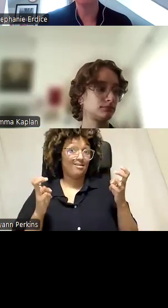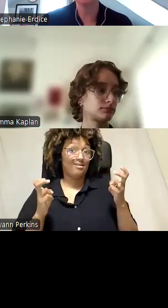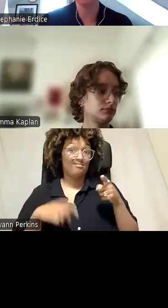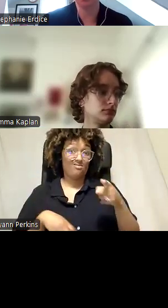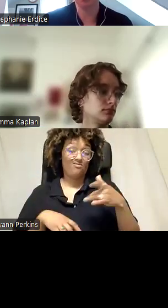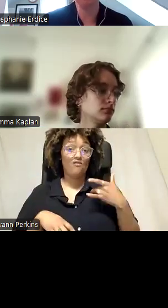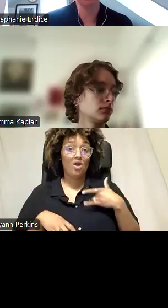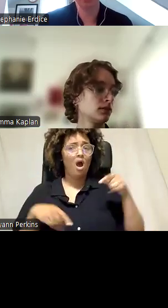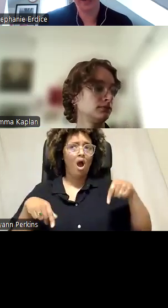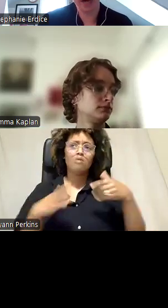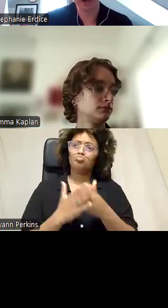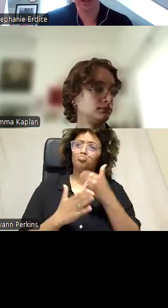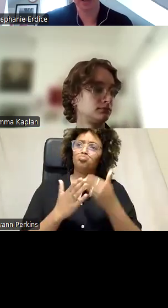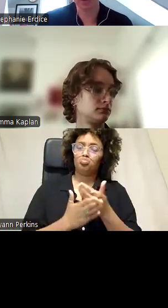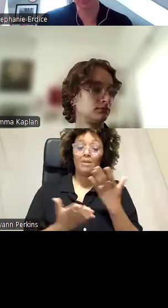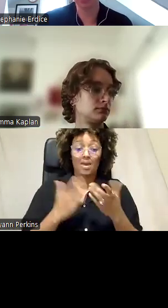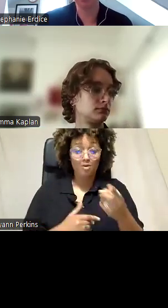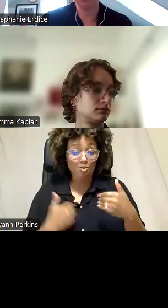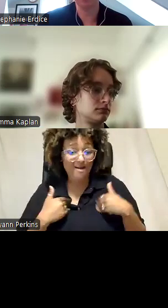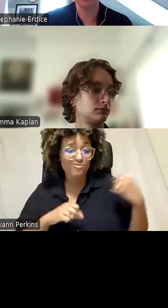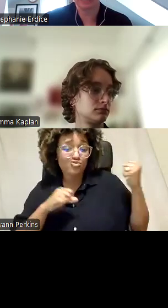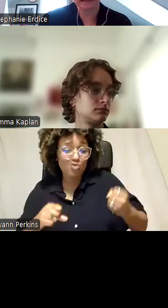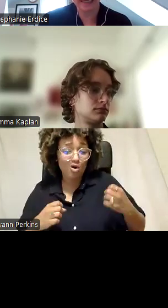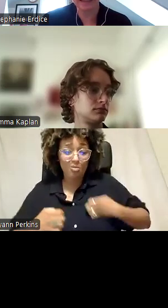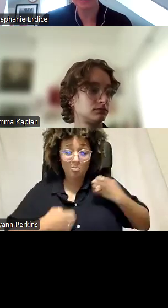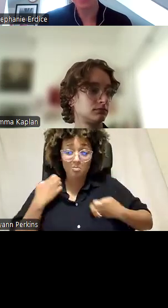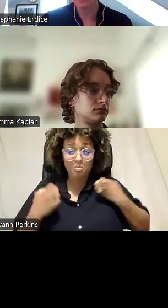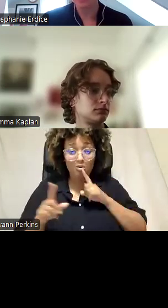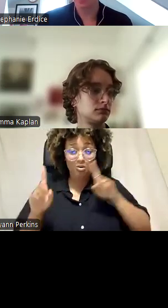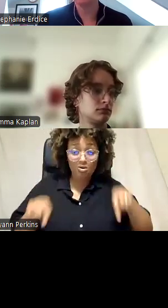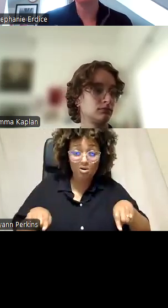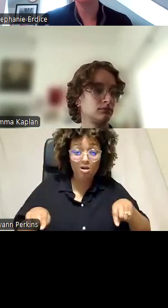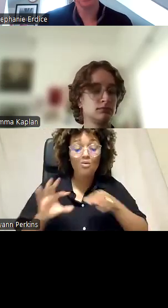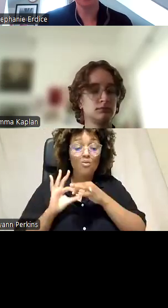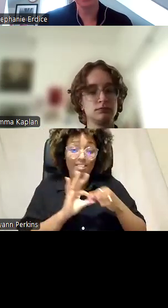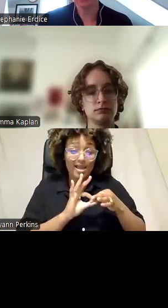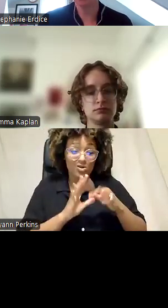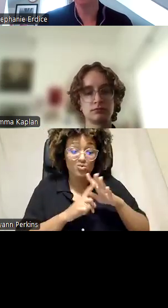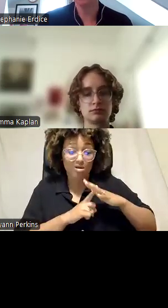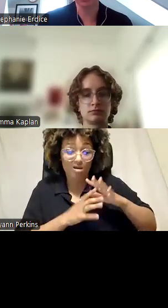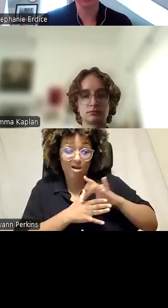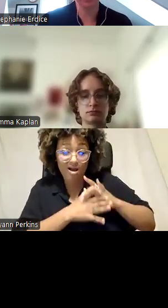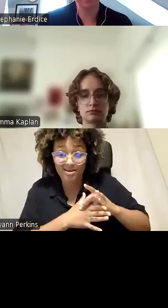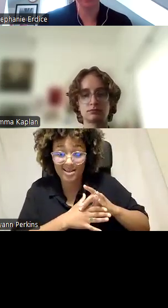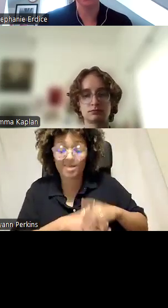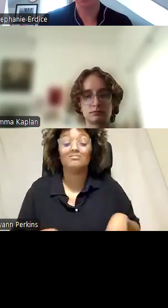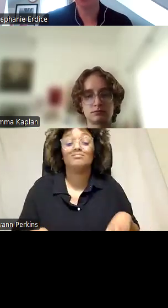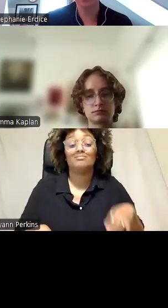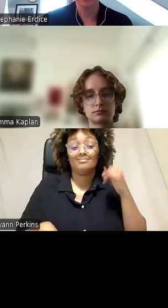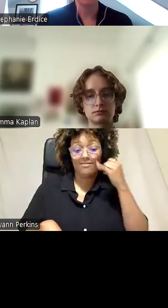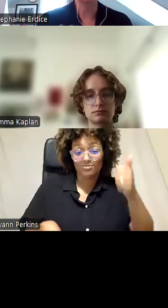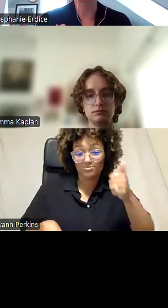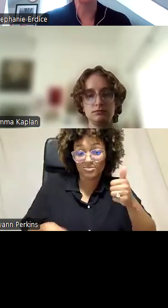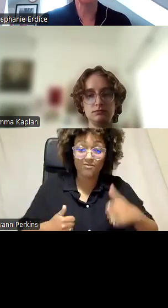you may have some strong emotional reactions to the content, if you are an advocate or if you are a survivor